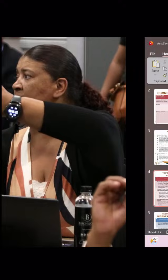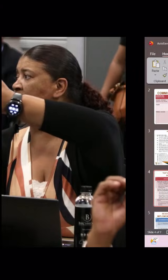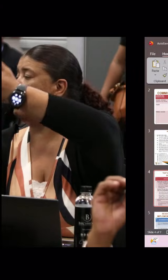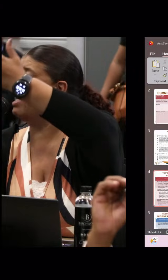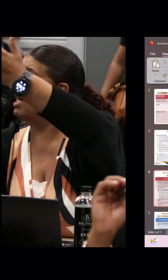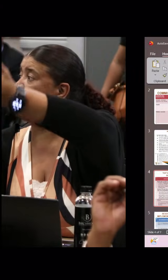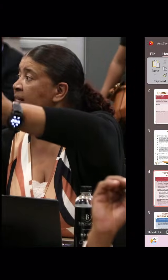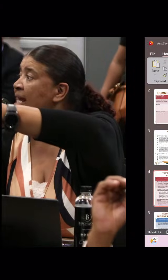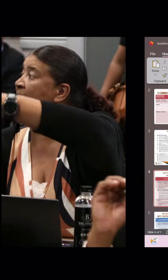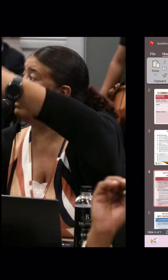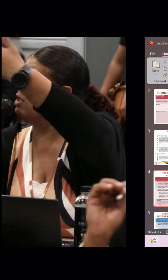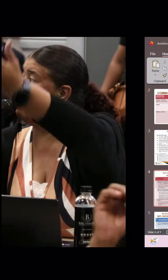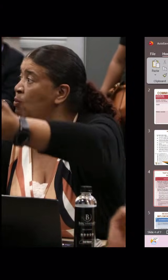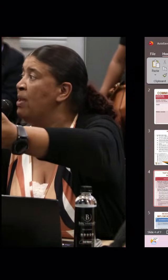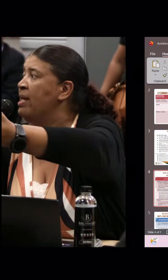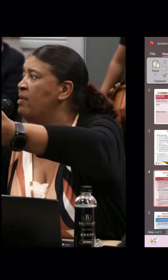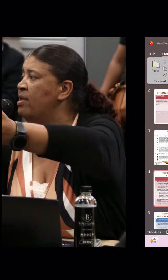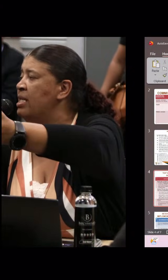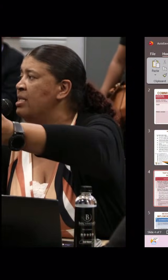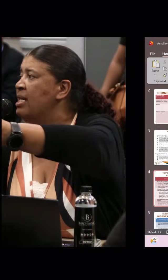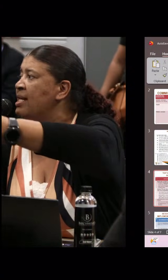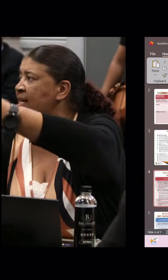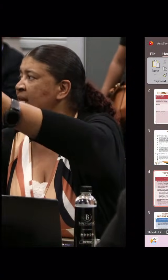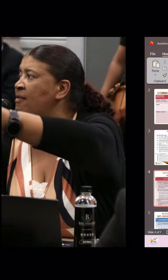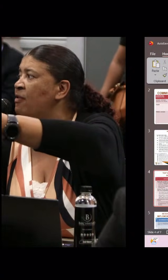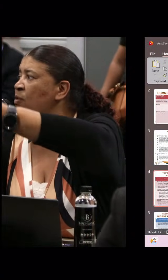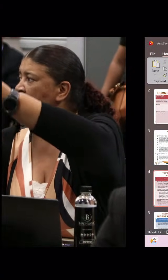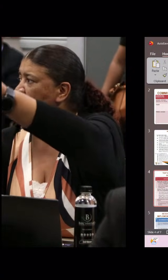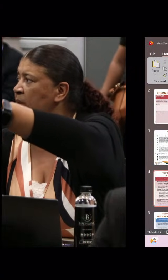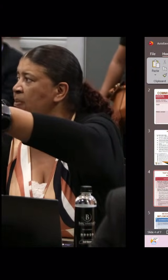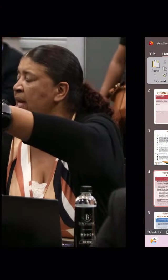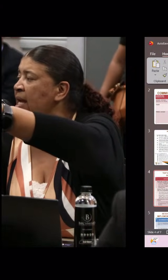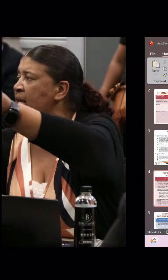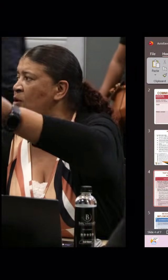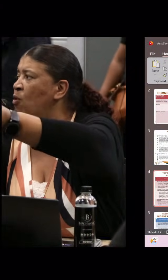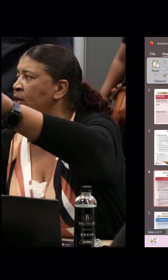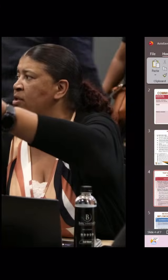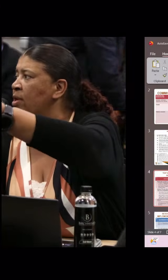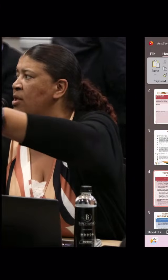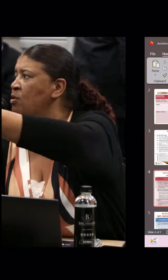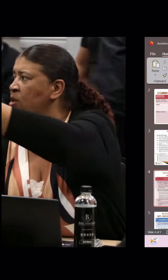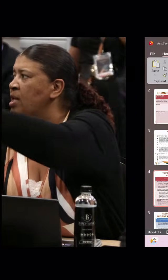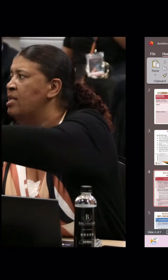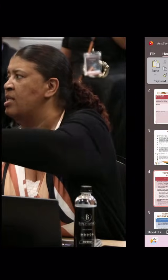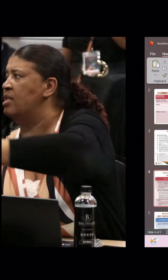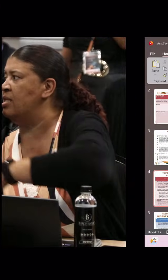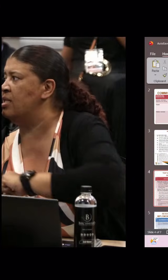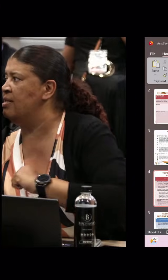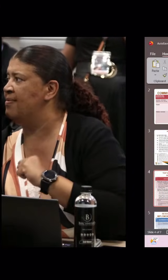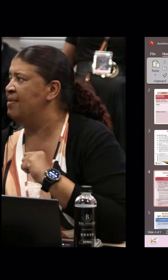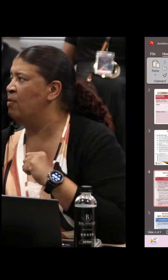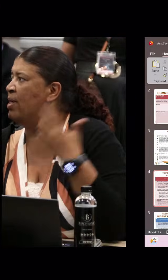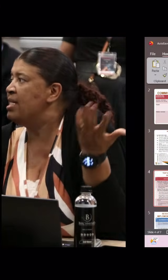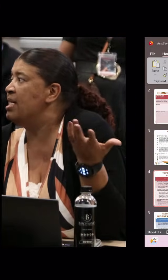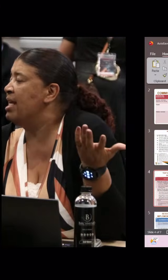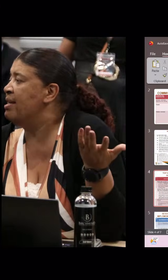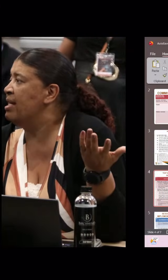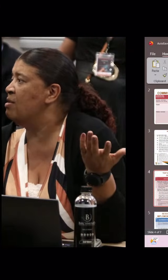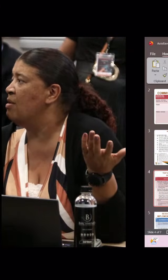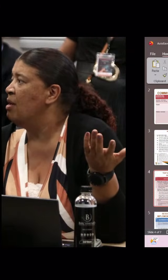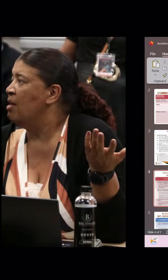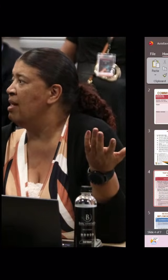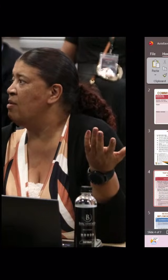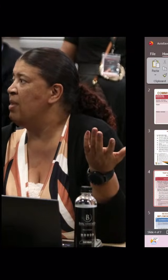influences the current and new priorities that influence the PPN in order to reduce class sizes. What is it that